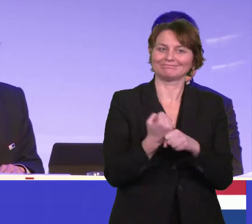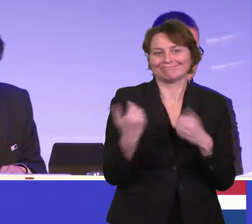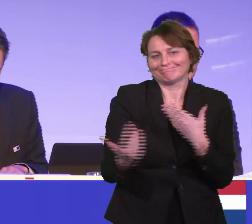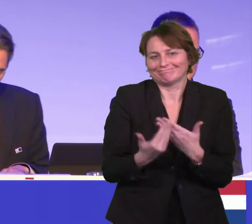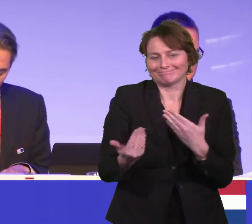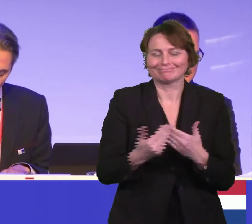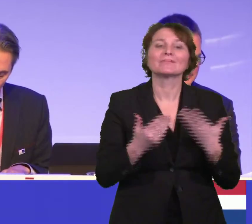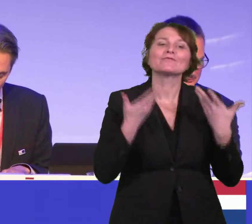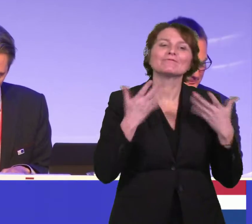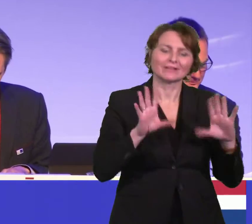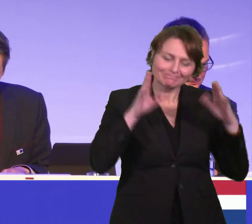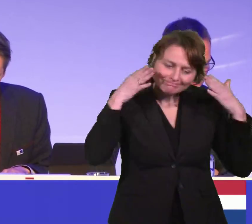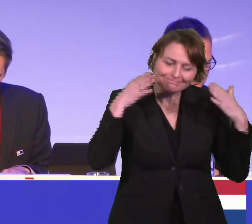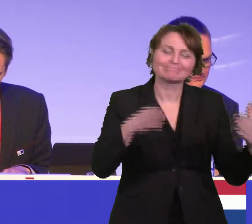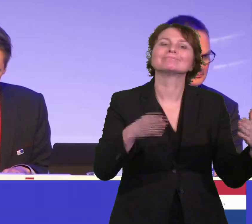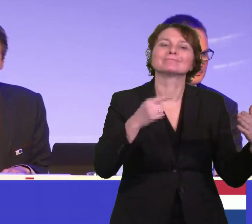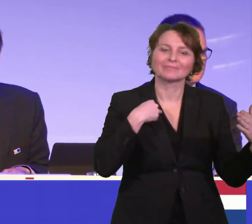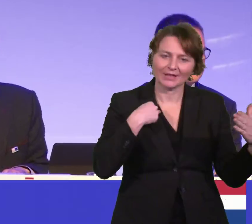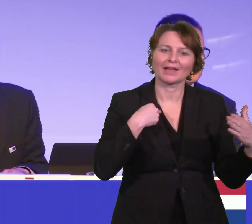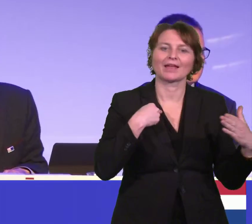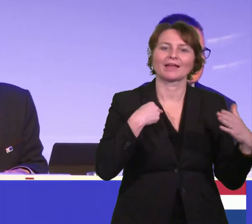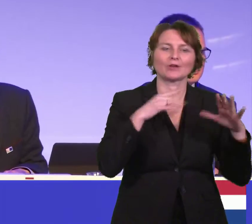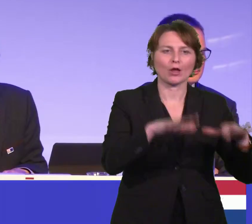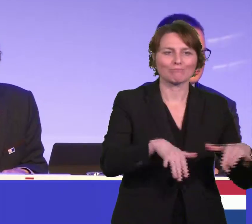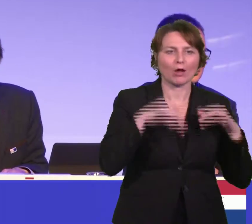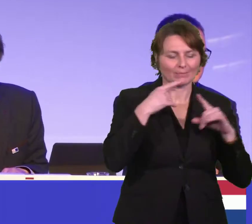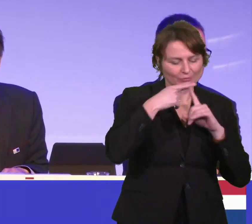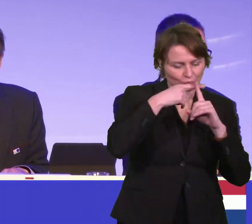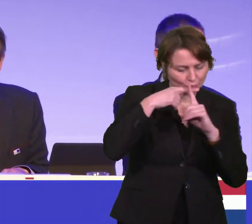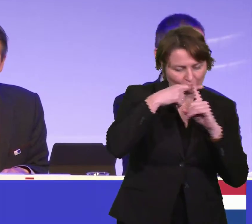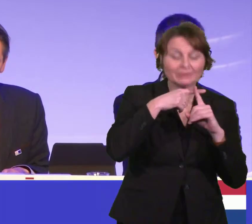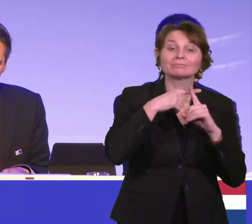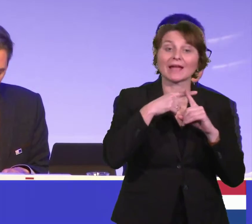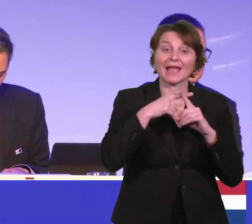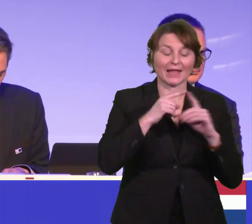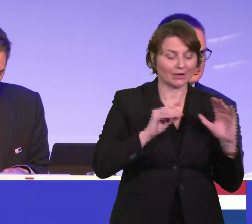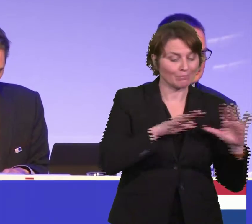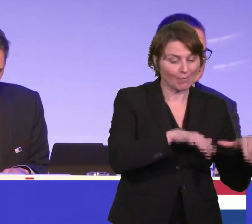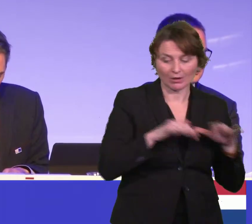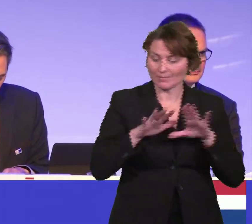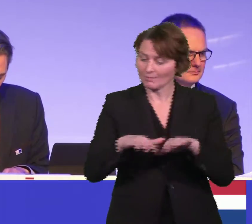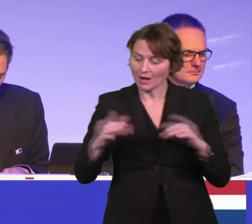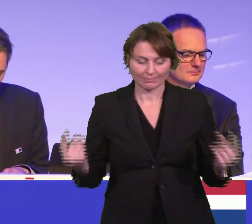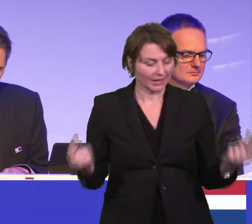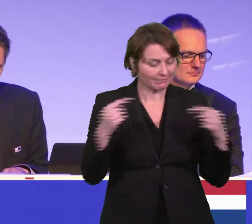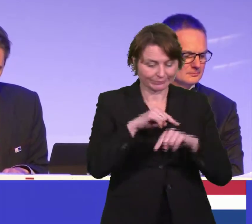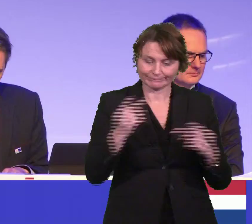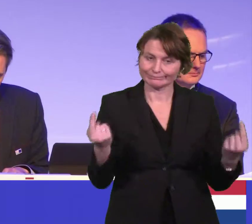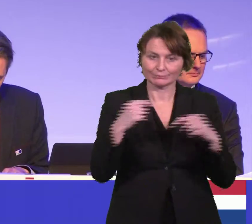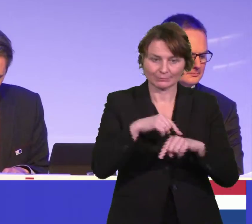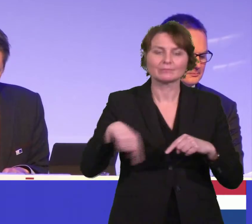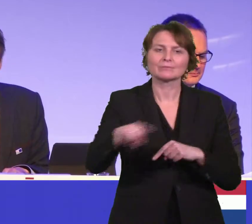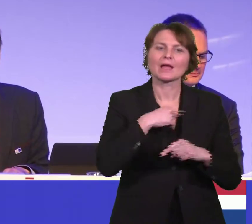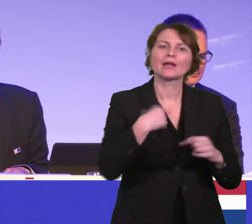the EU scrutiny within our committees and interparliamentary cooperation, and we also reviewed the work program of the